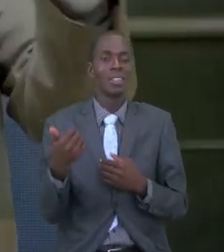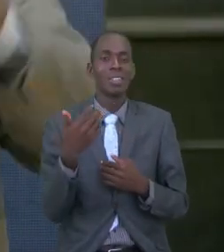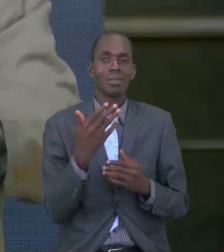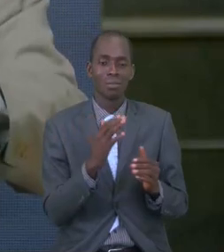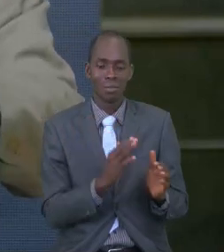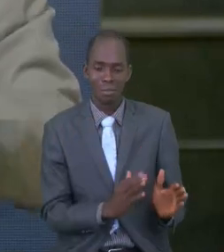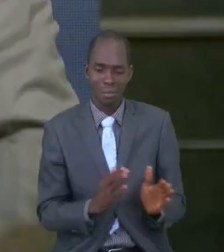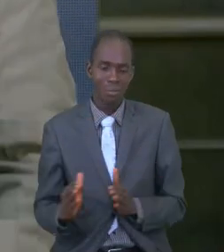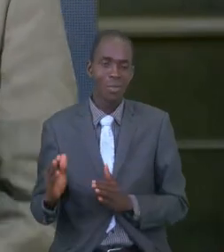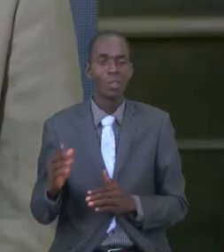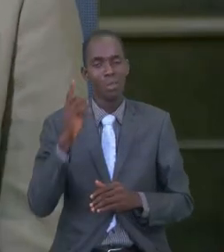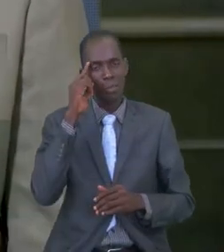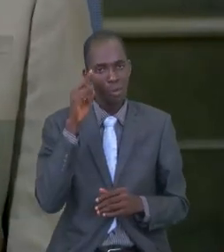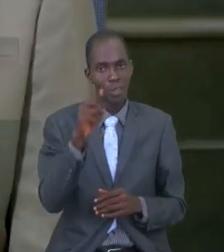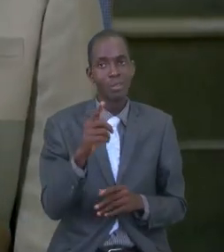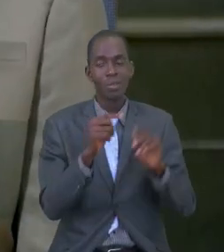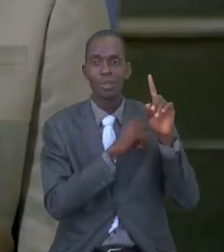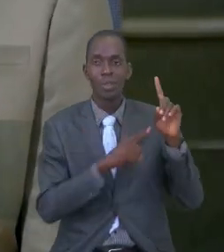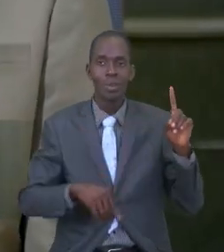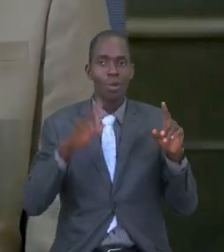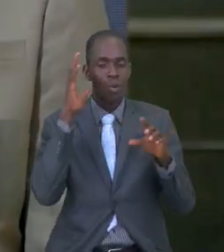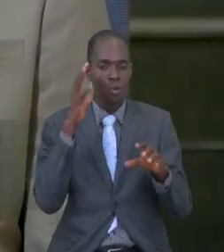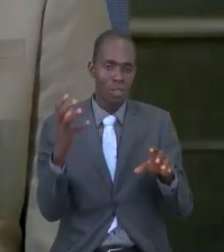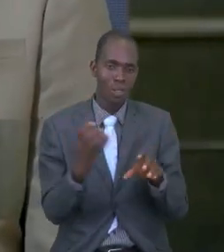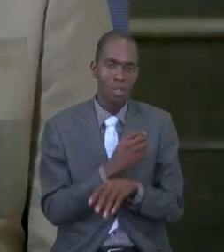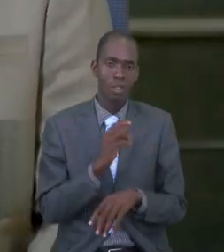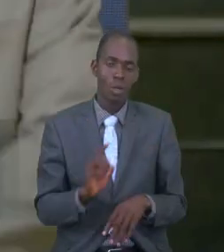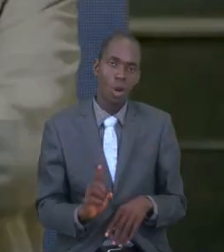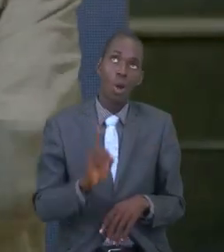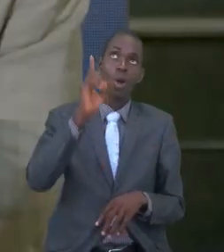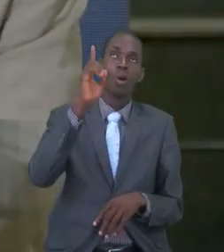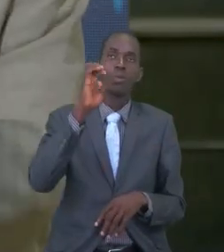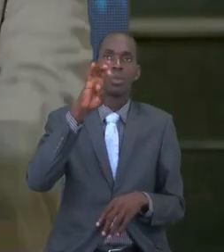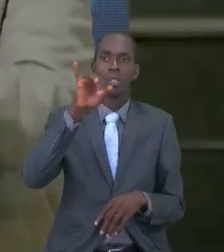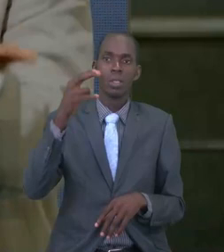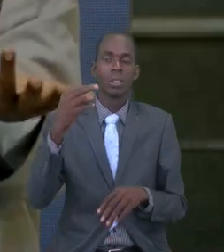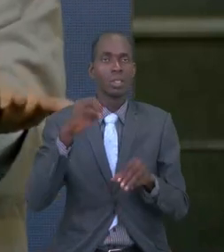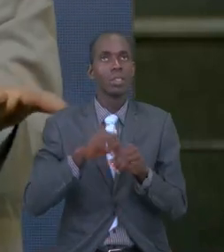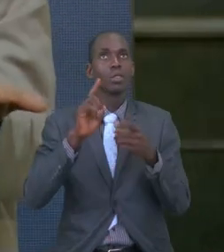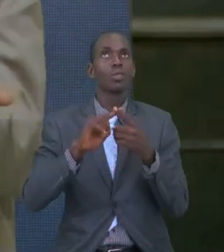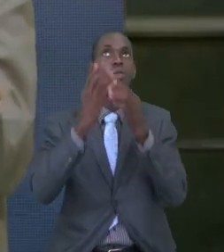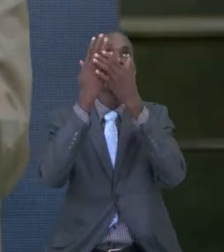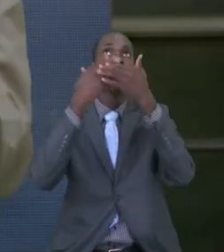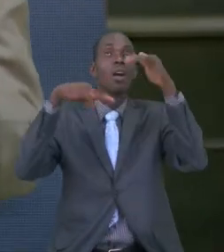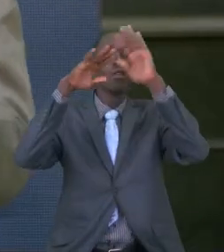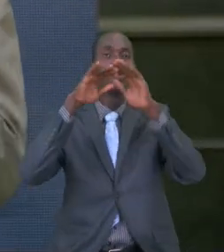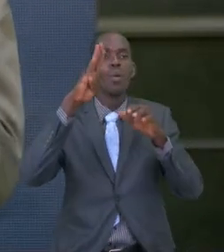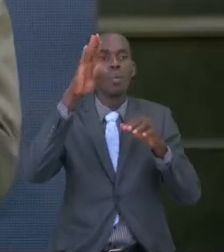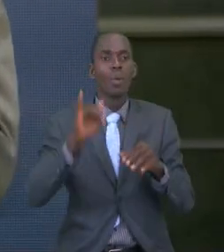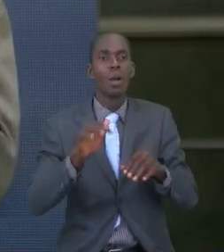plan for him. The Lord will take up Elijah into heaven by